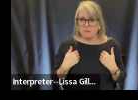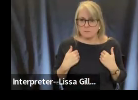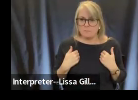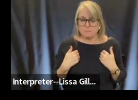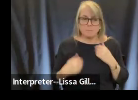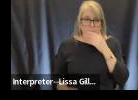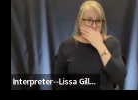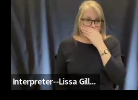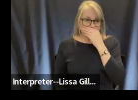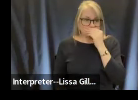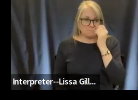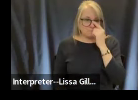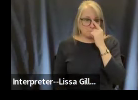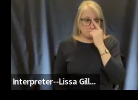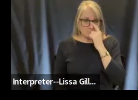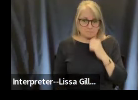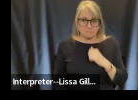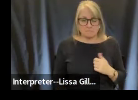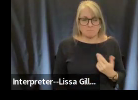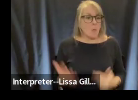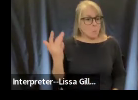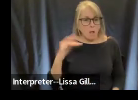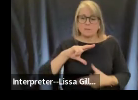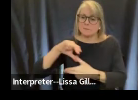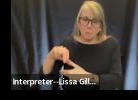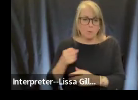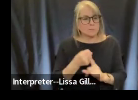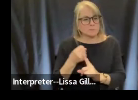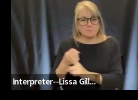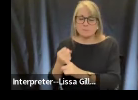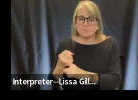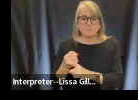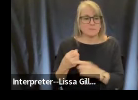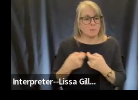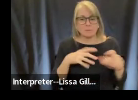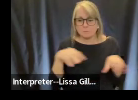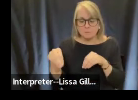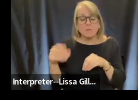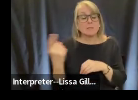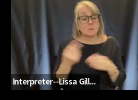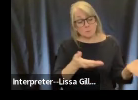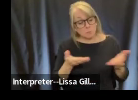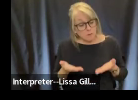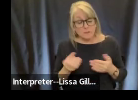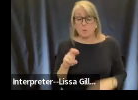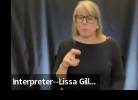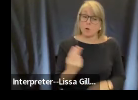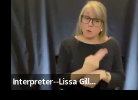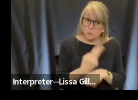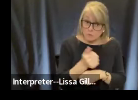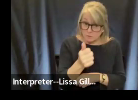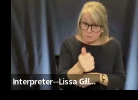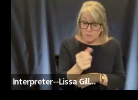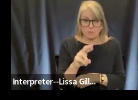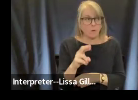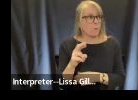use these days when it comes to storms and in those nature. So if you're using a generator, someone brings you a generator, portable, or you have a